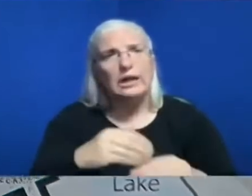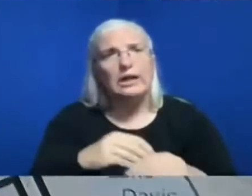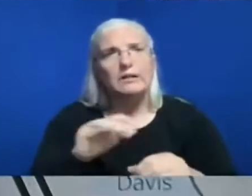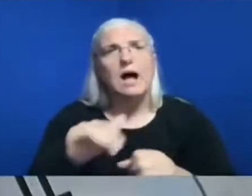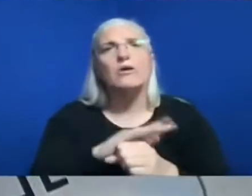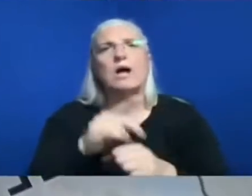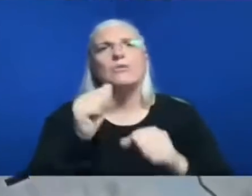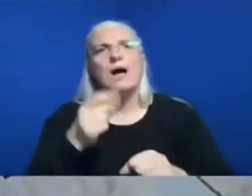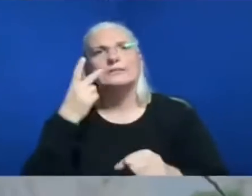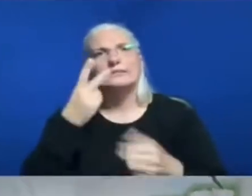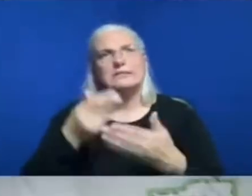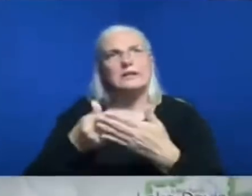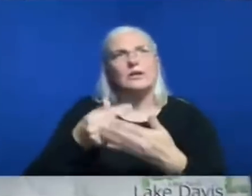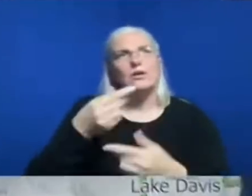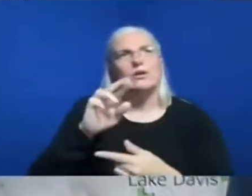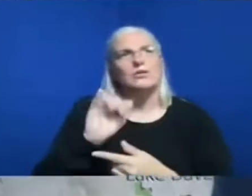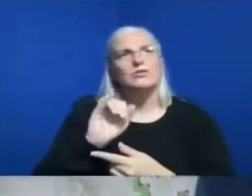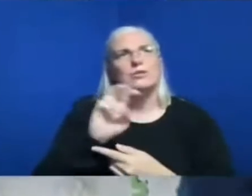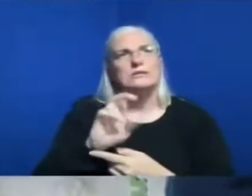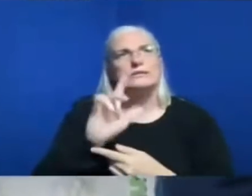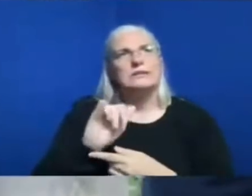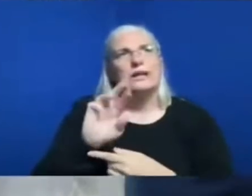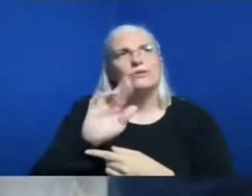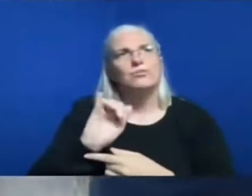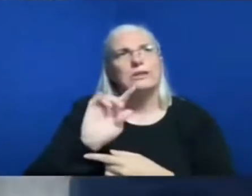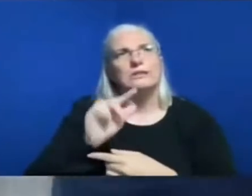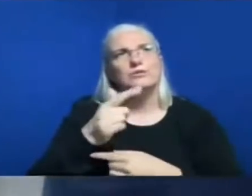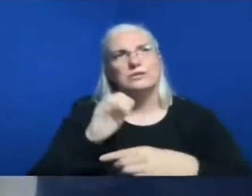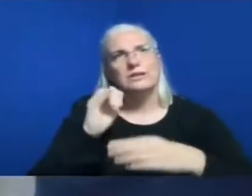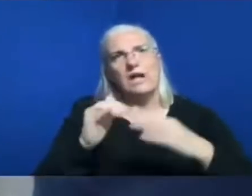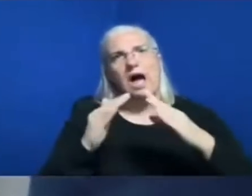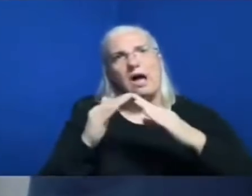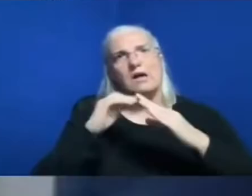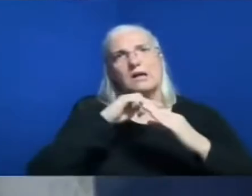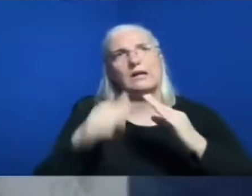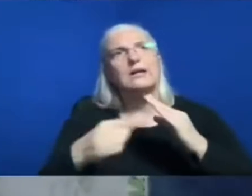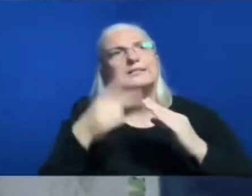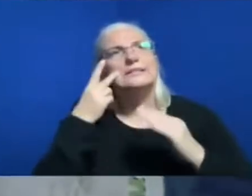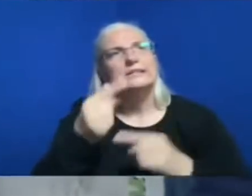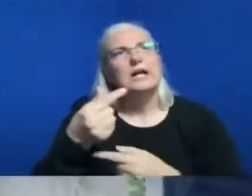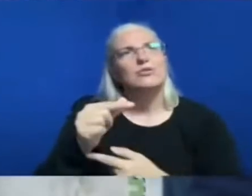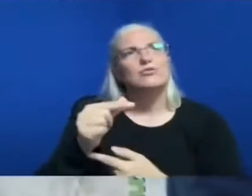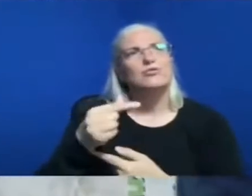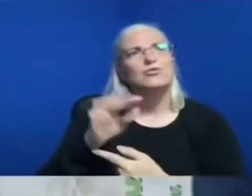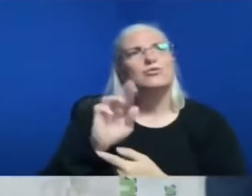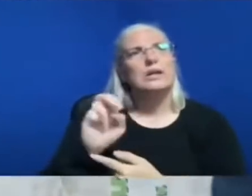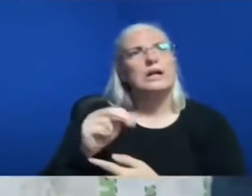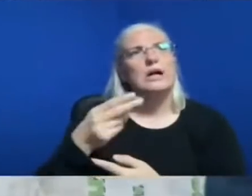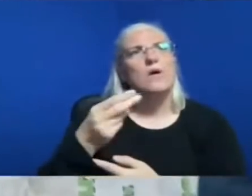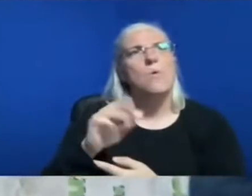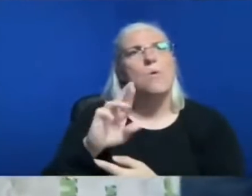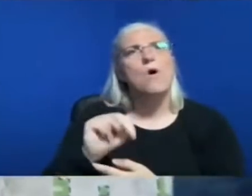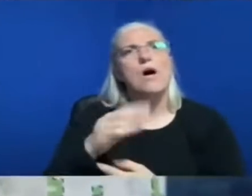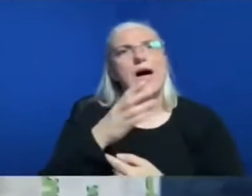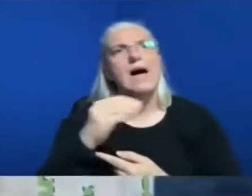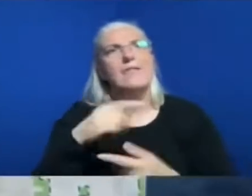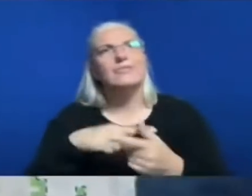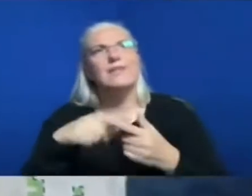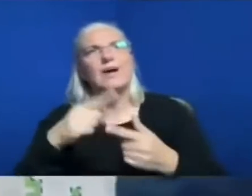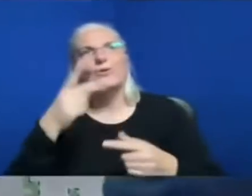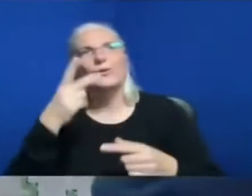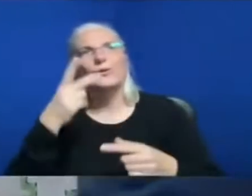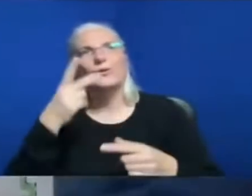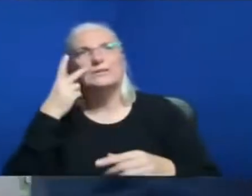it heads out just above the town of Greenhorn, and then it basically makes a hard left-hand turn to come back up to the Walker